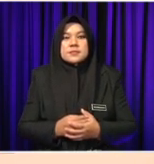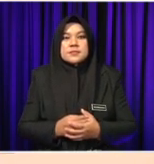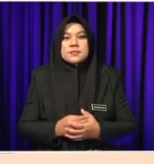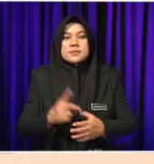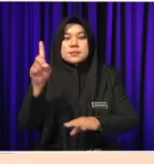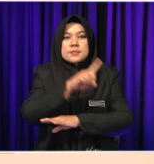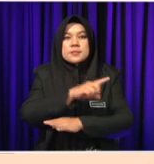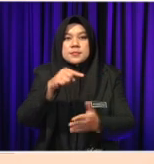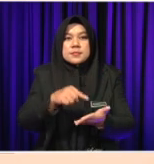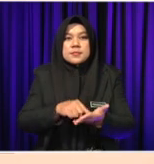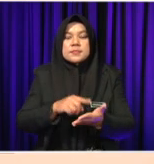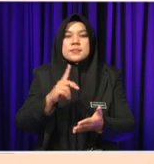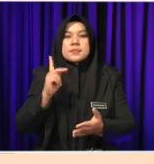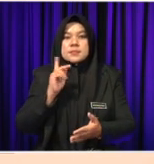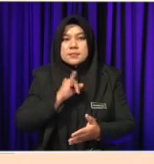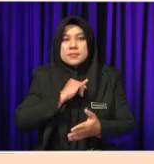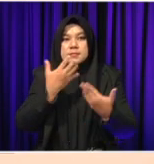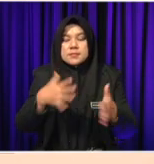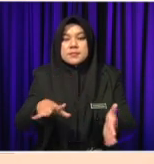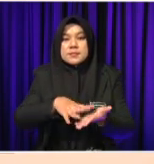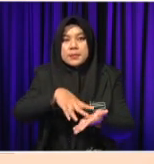Today, I learned how to